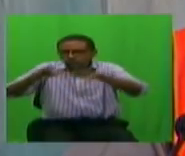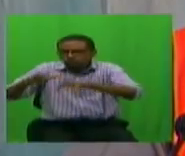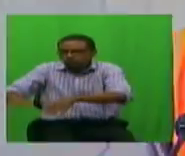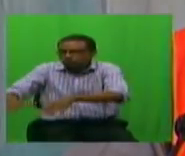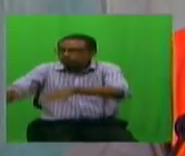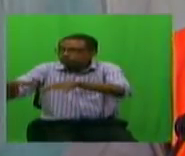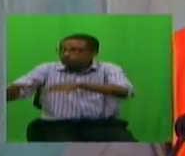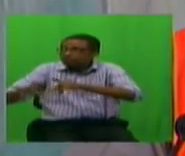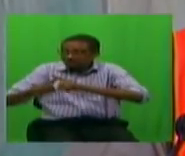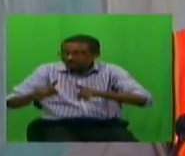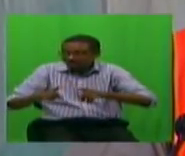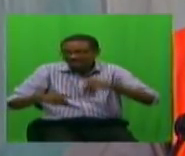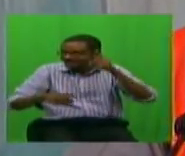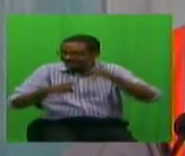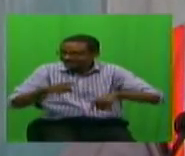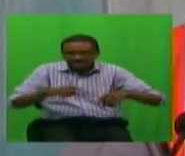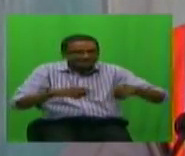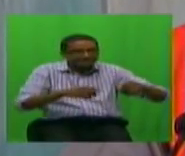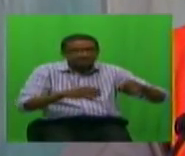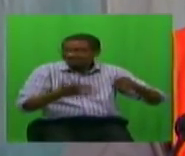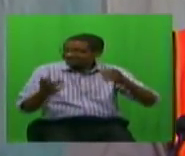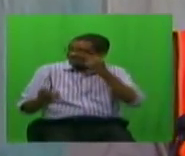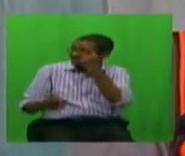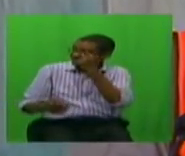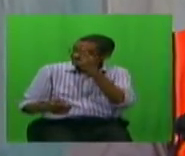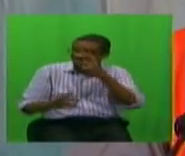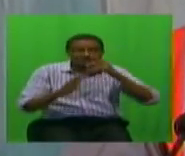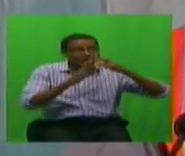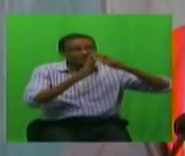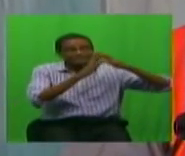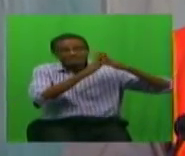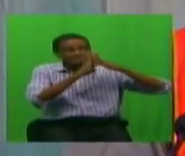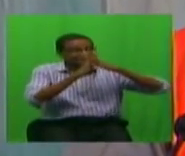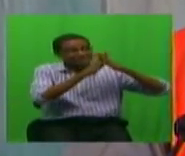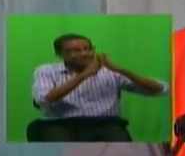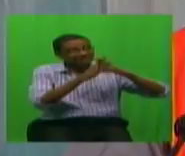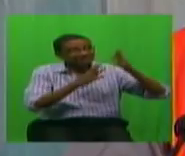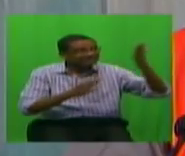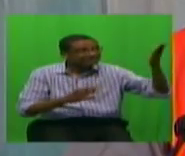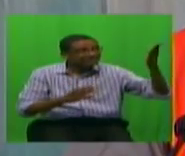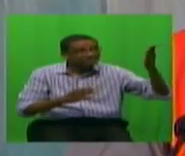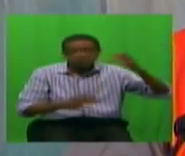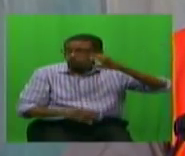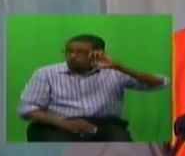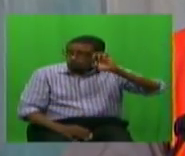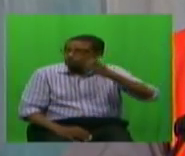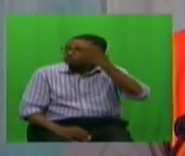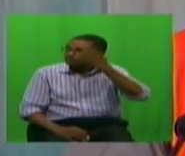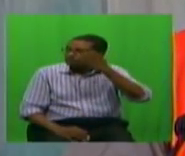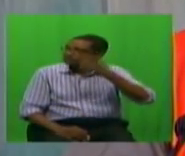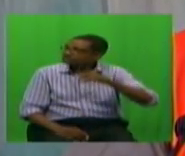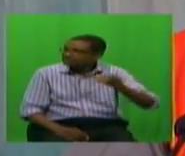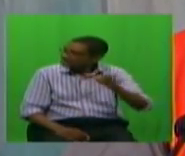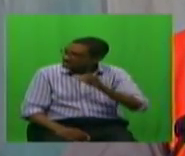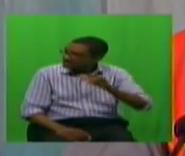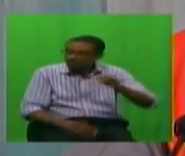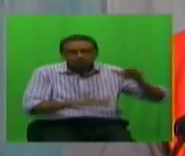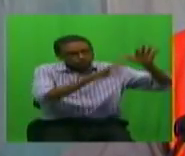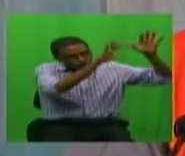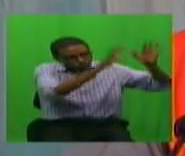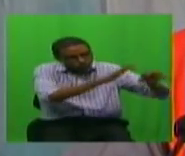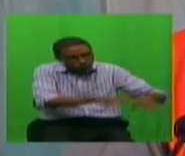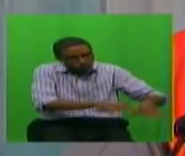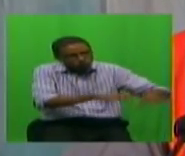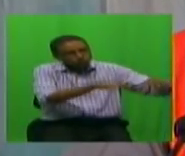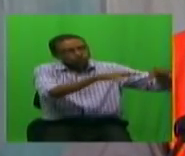most developed countries in North America, in Europe, you have flooding. What was significant with that volume of